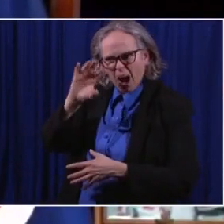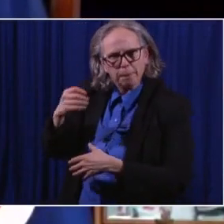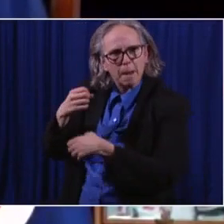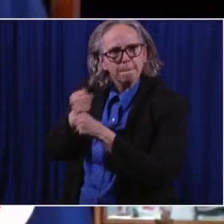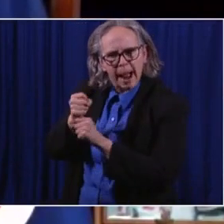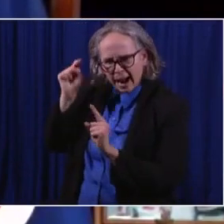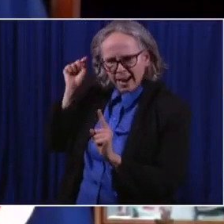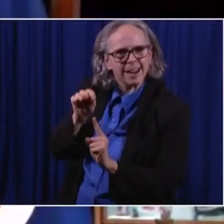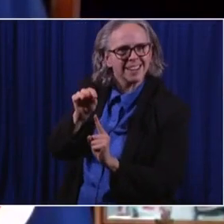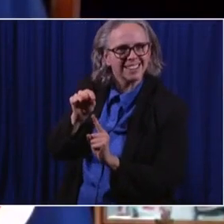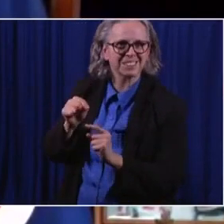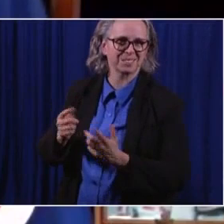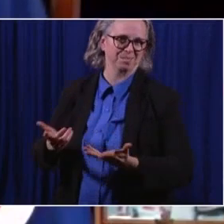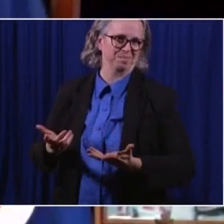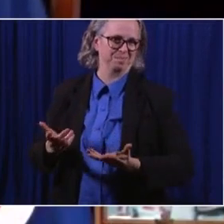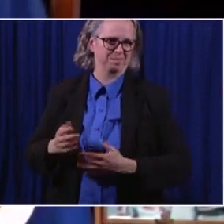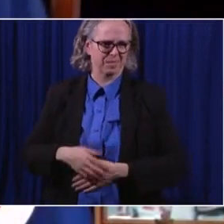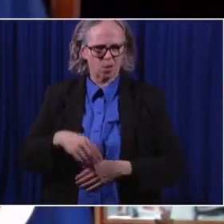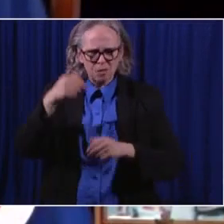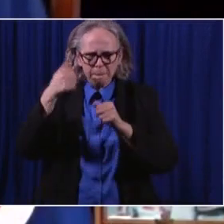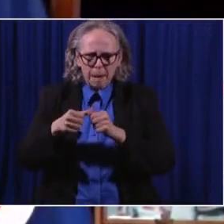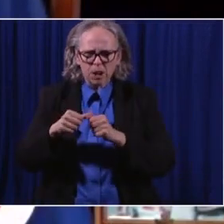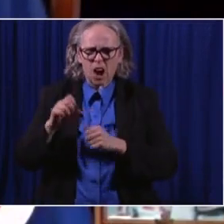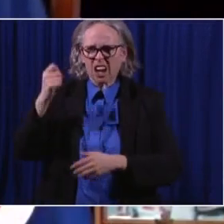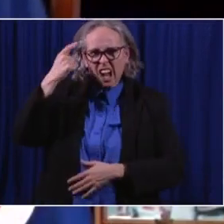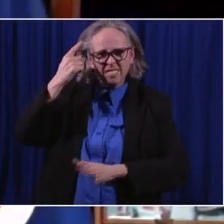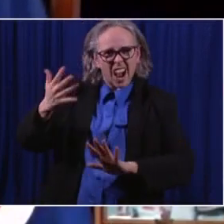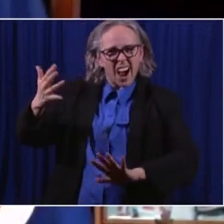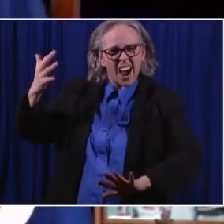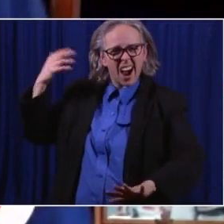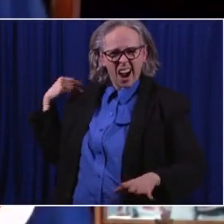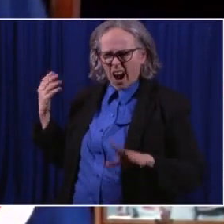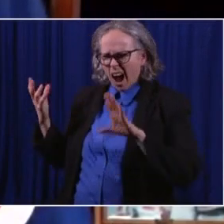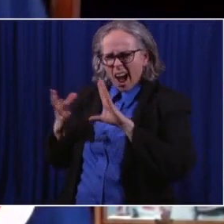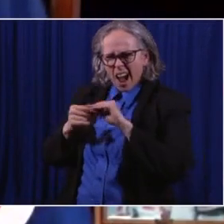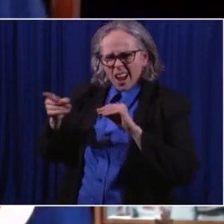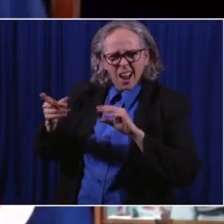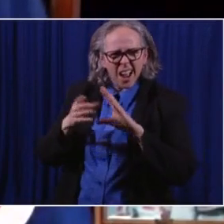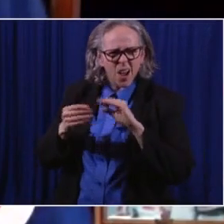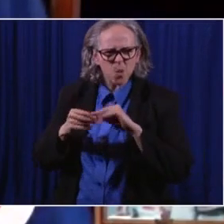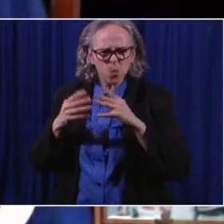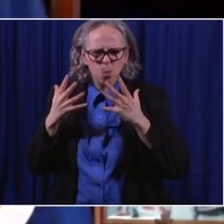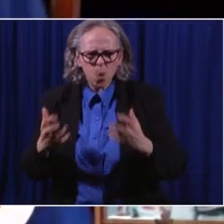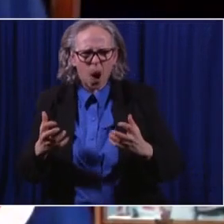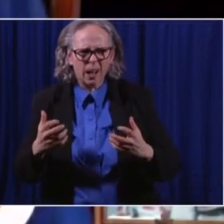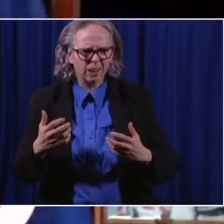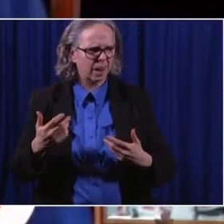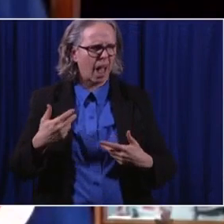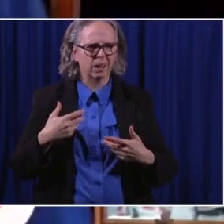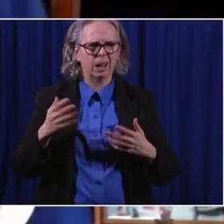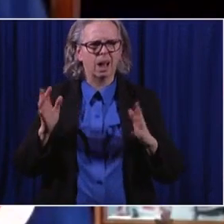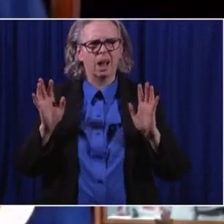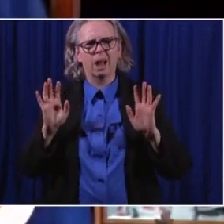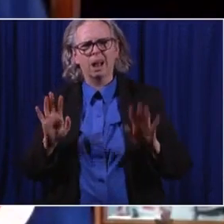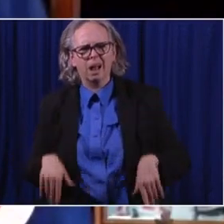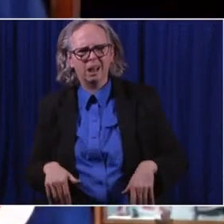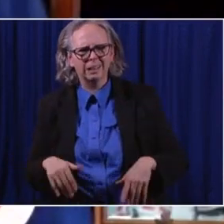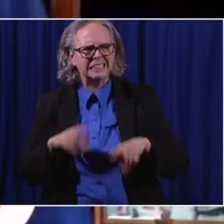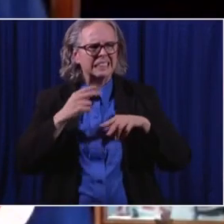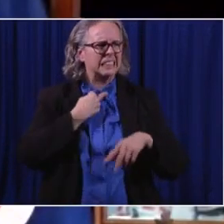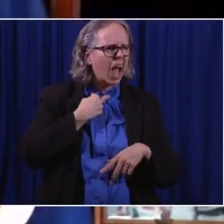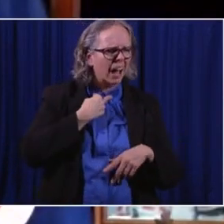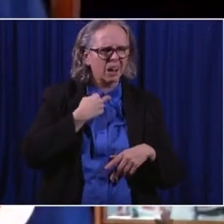about, Governor. You emphasized very early on, we don't want to find ourselves in this position again where we are reliant on